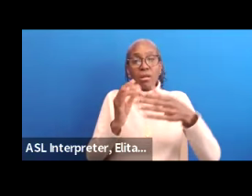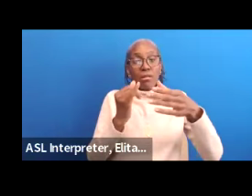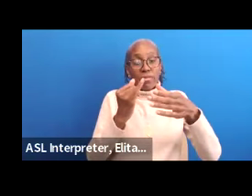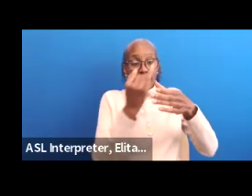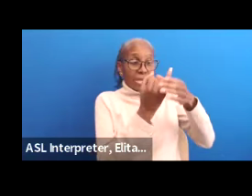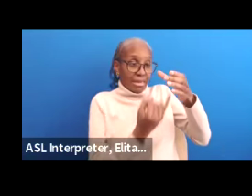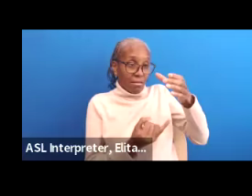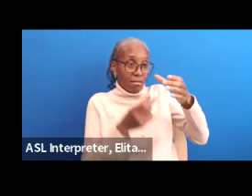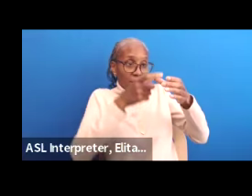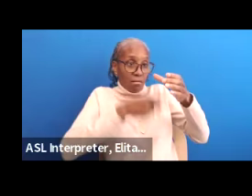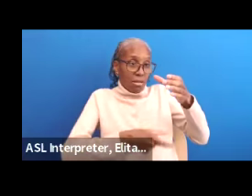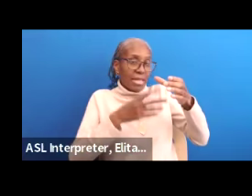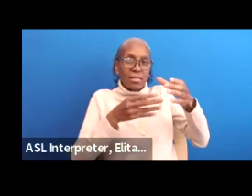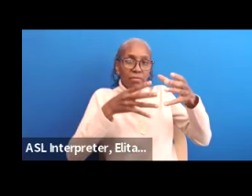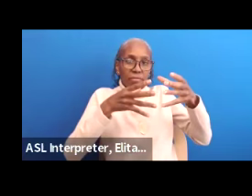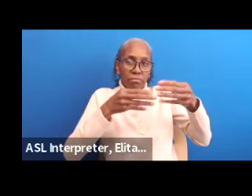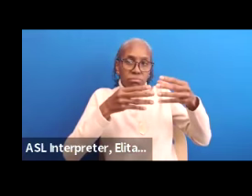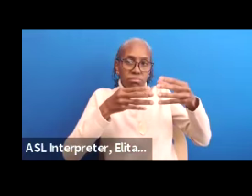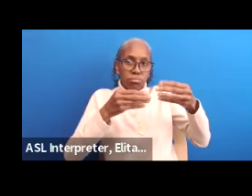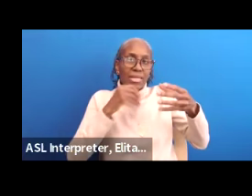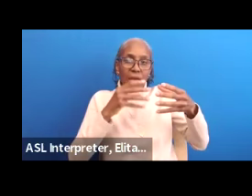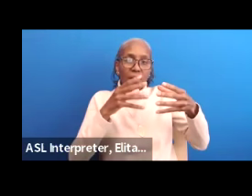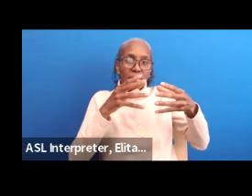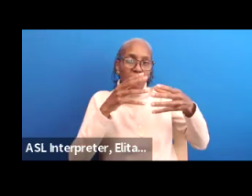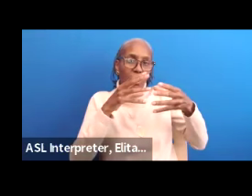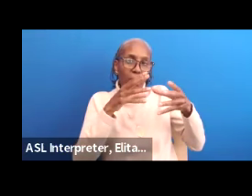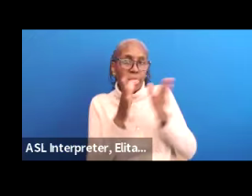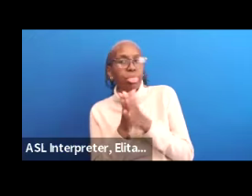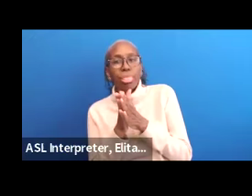not patent. In this situation, the spinal